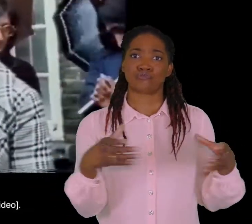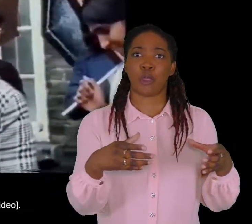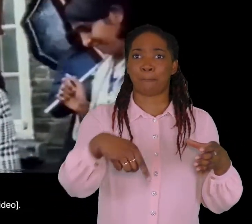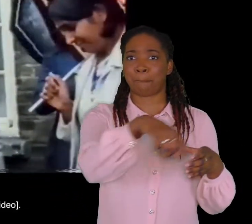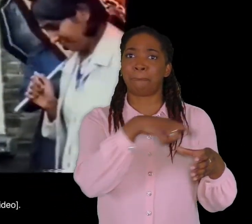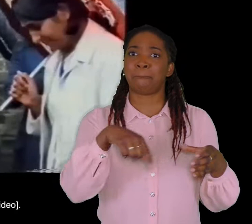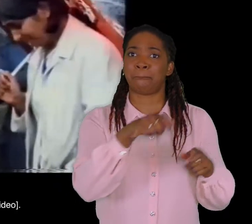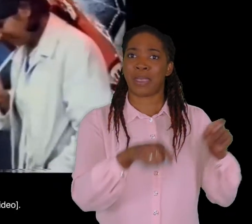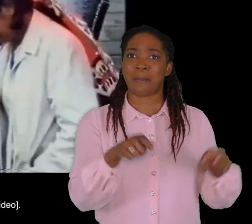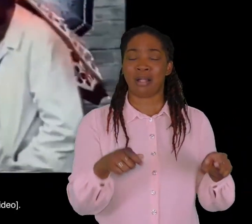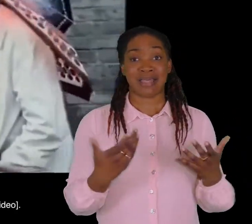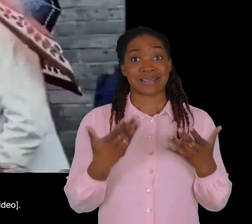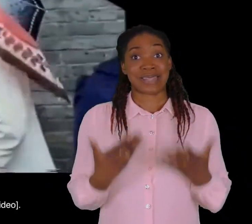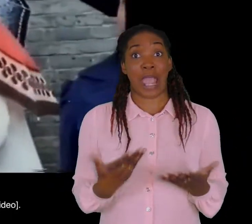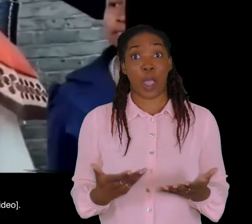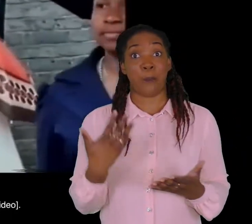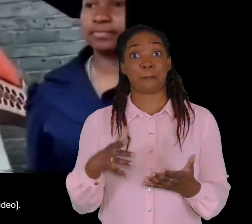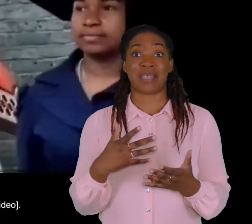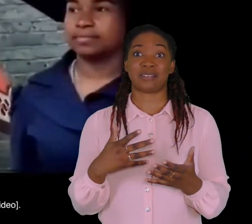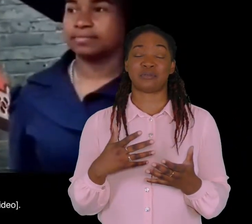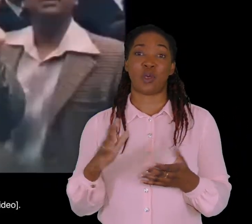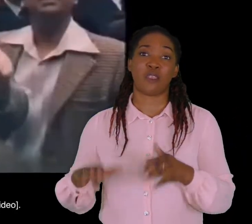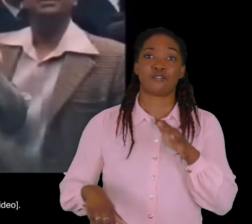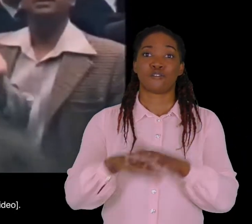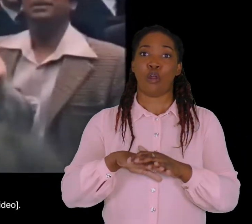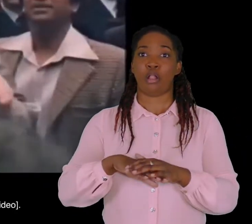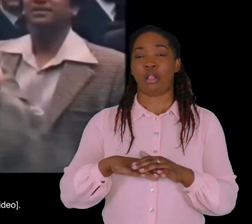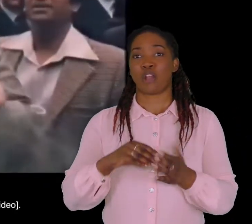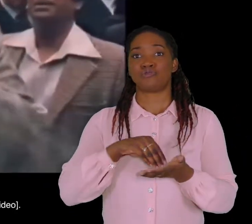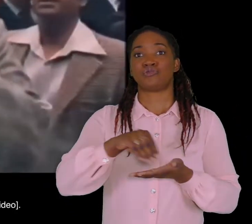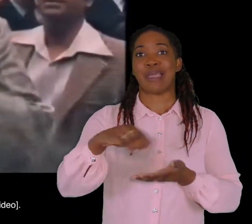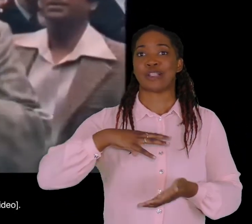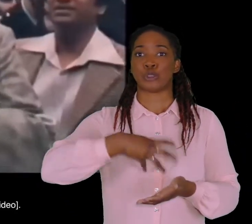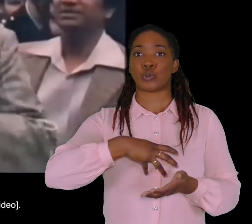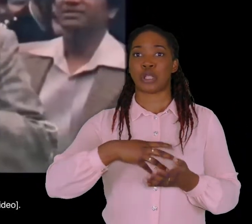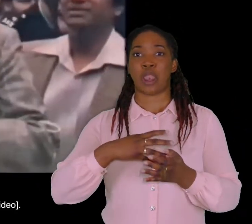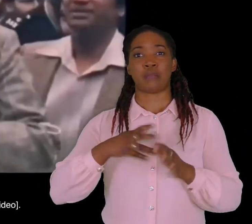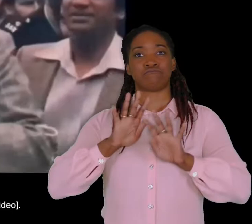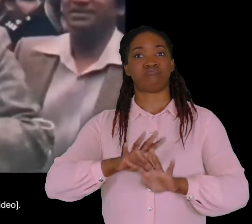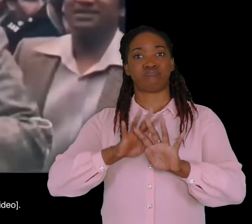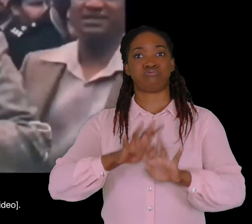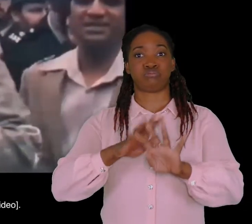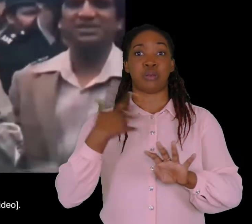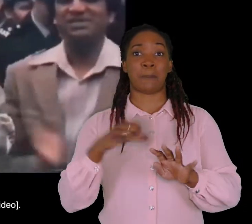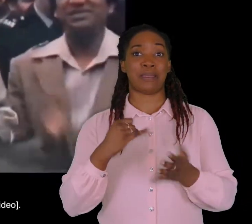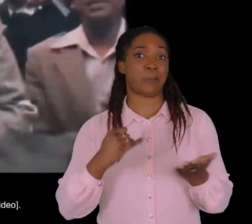of the bravest groups of strikers they have moved the scene for a long time, they've now picked upon our entire trade union movement.